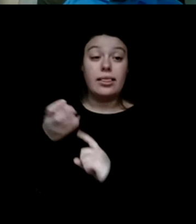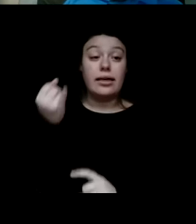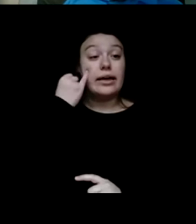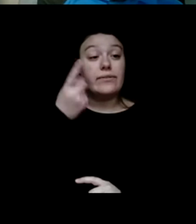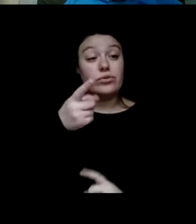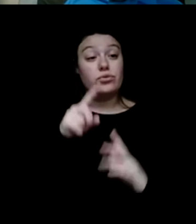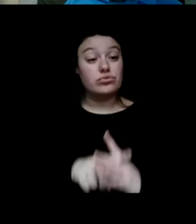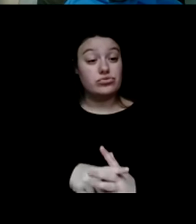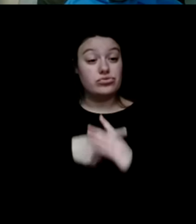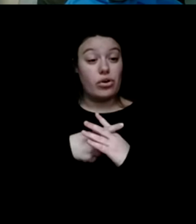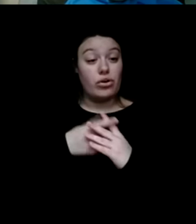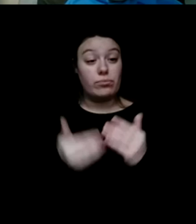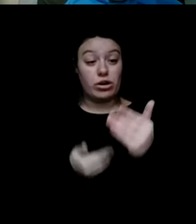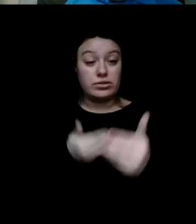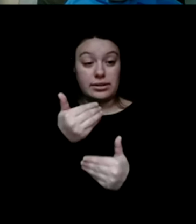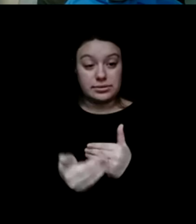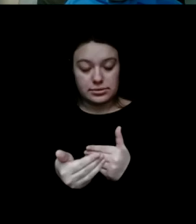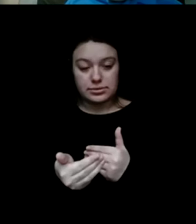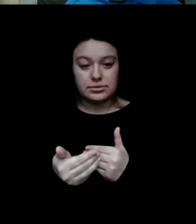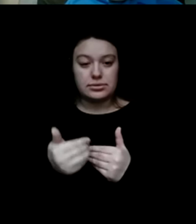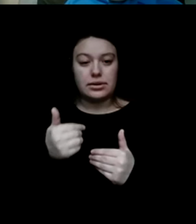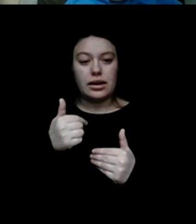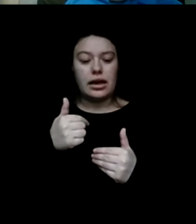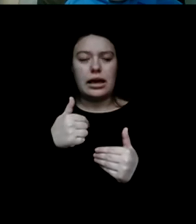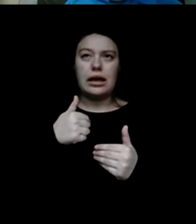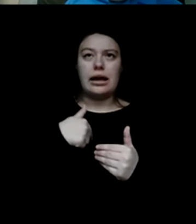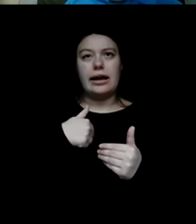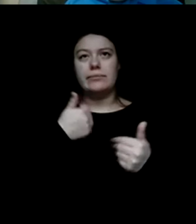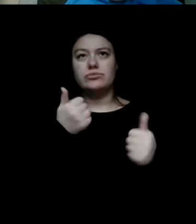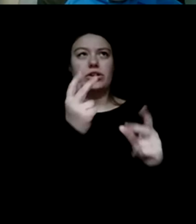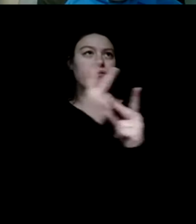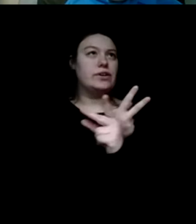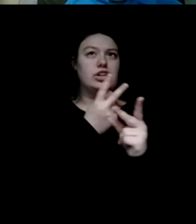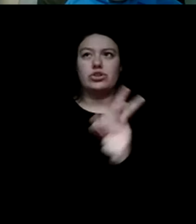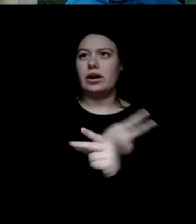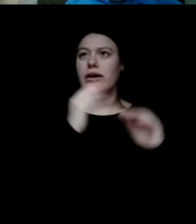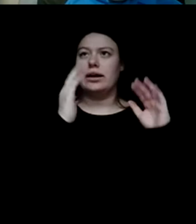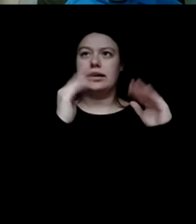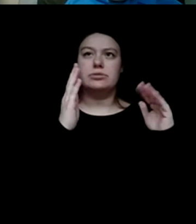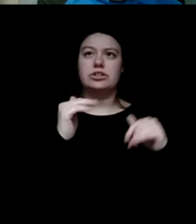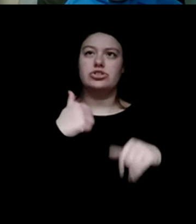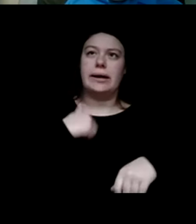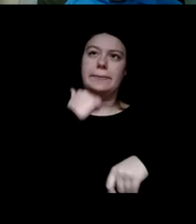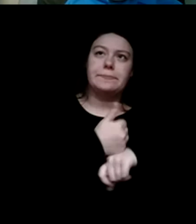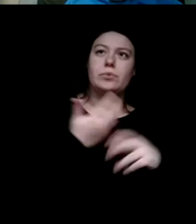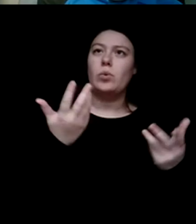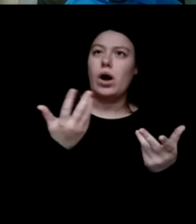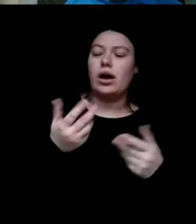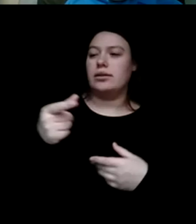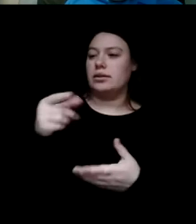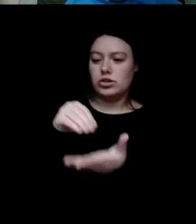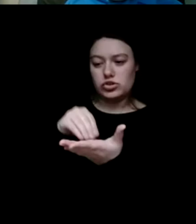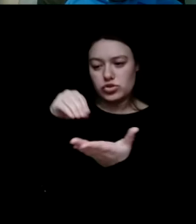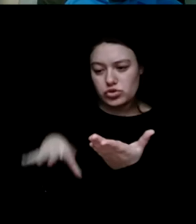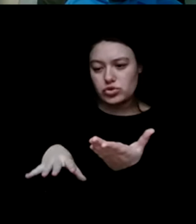are trying to then understand what the expectations are and meet the students where they're at, allows you to break